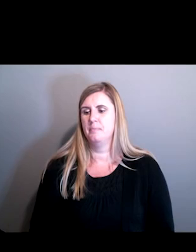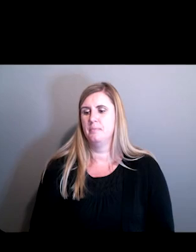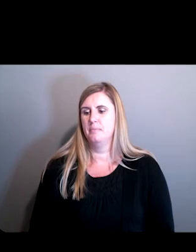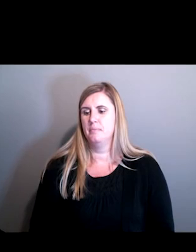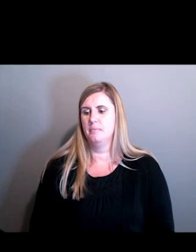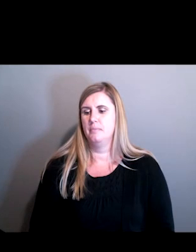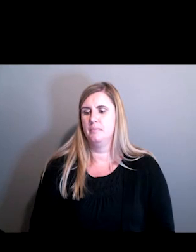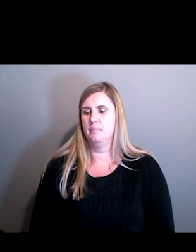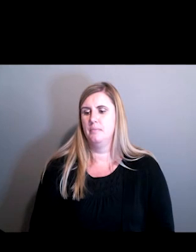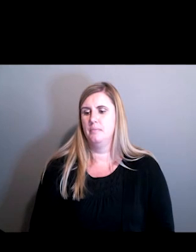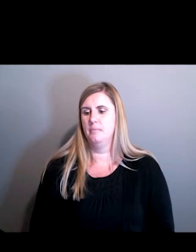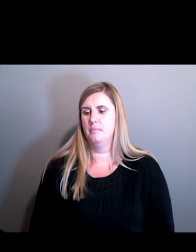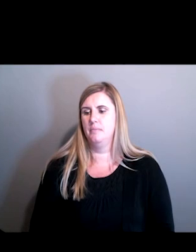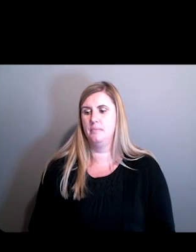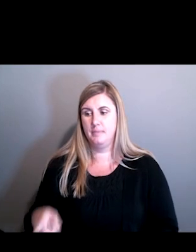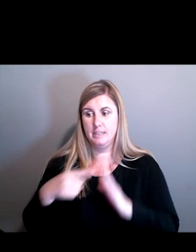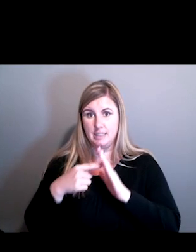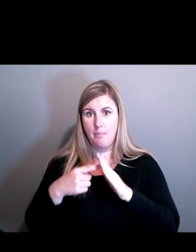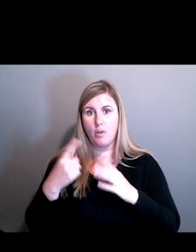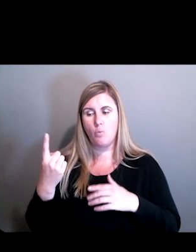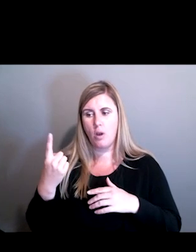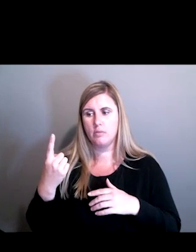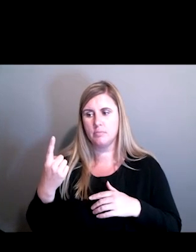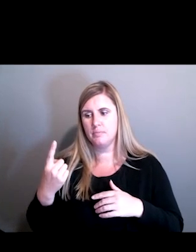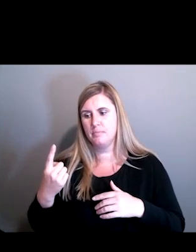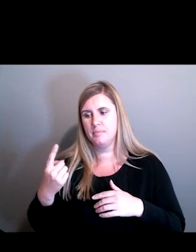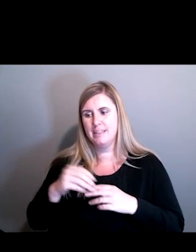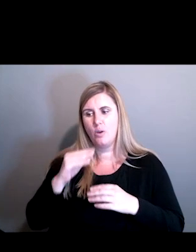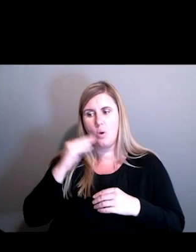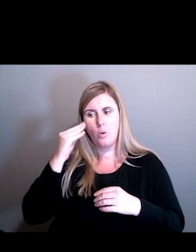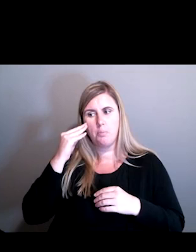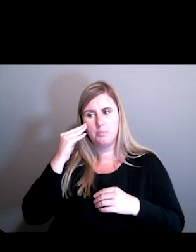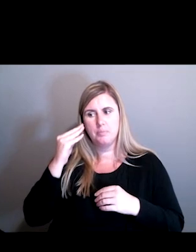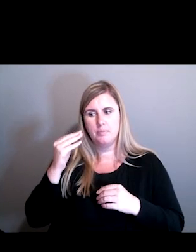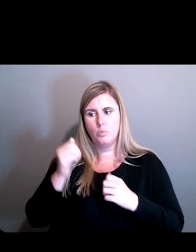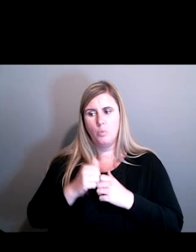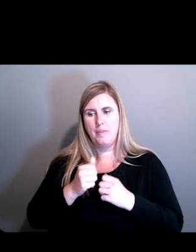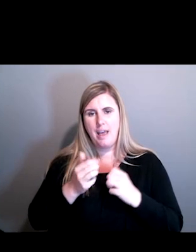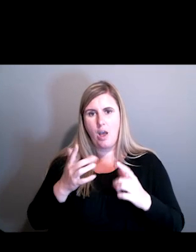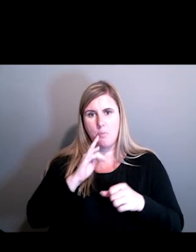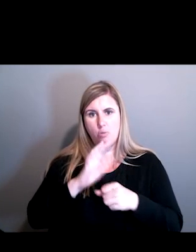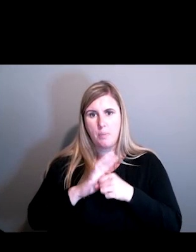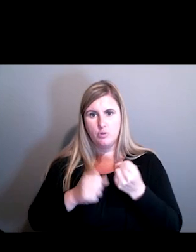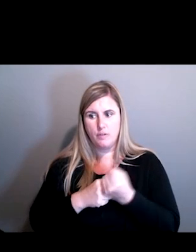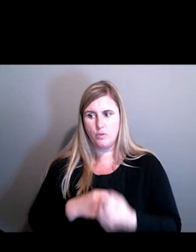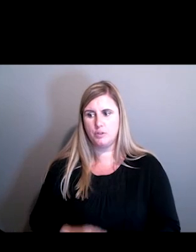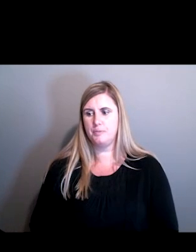Okay, and then here's an example of one in the home without a promise reinforcer.